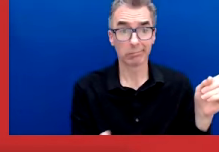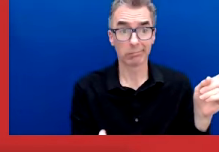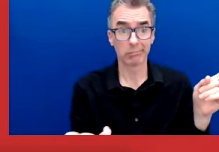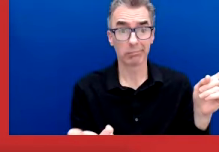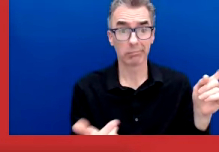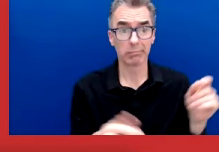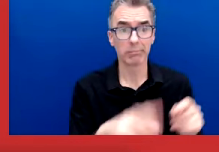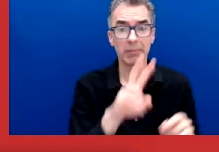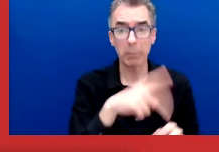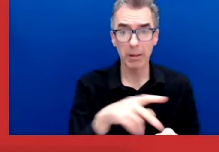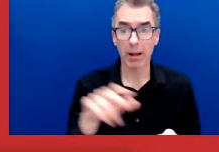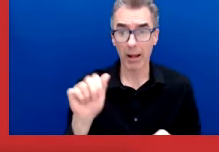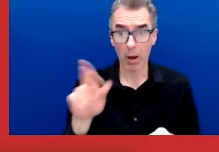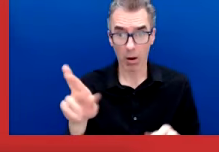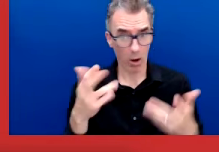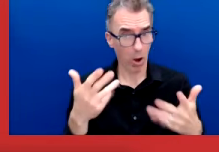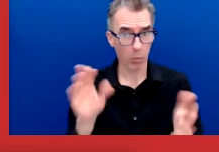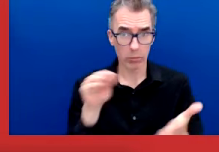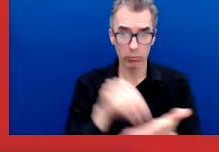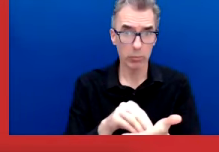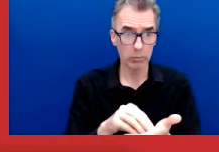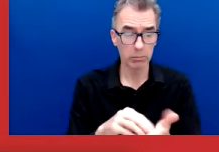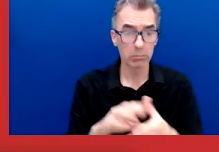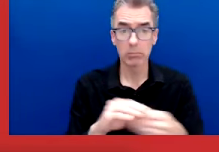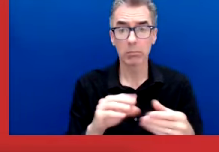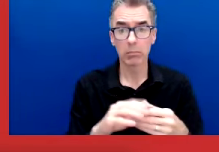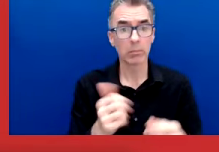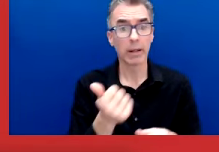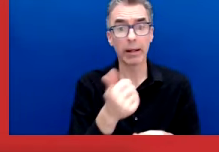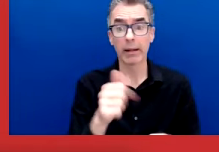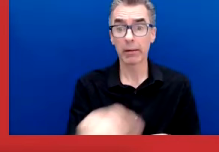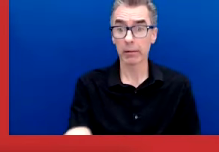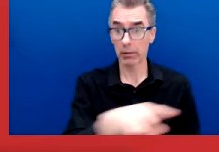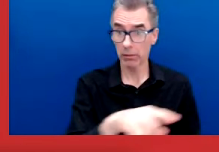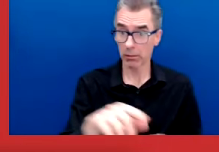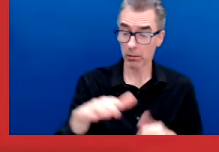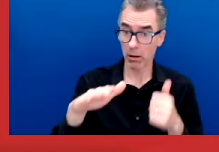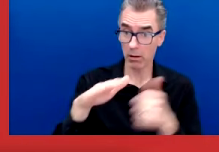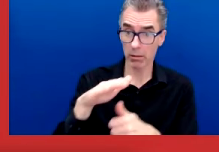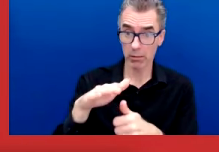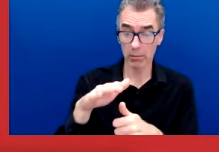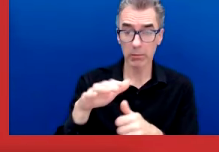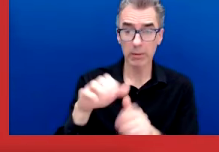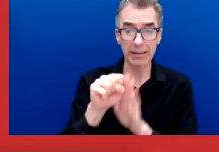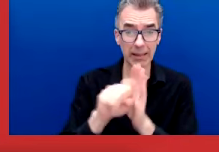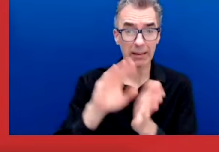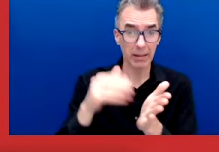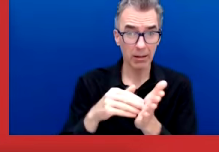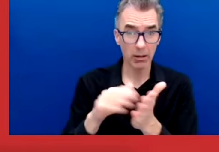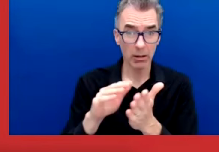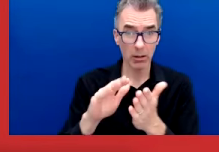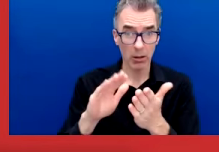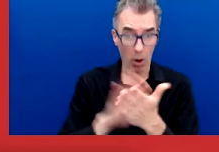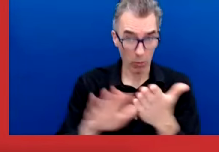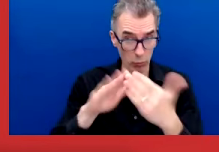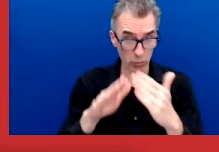and ARs that every employee of state-centered community college district is a responsible